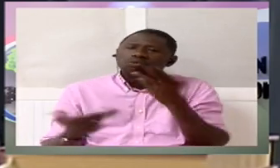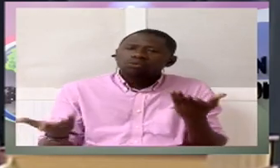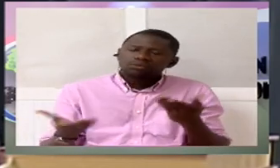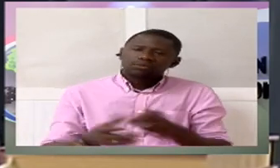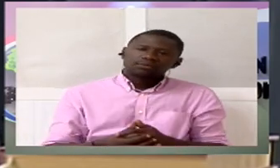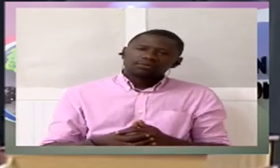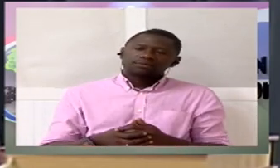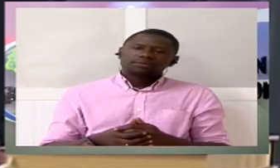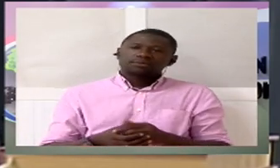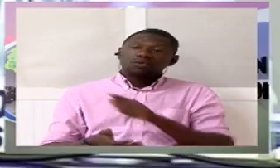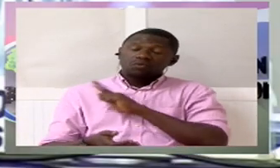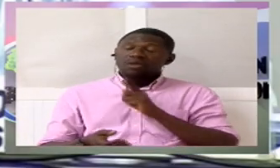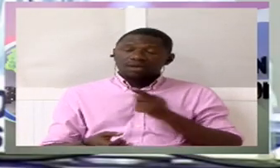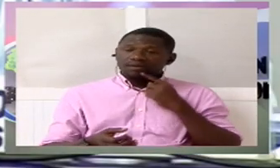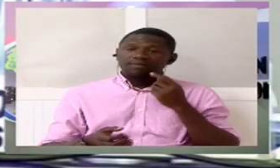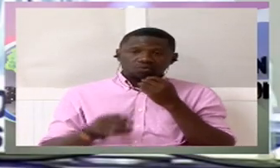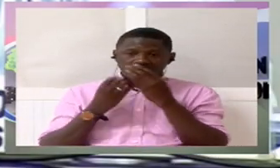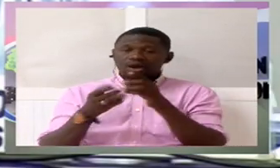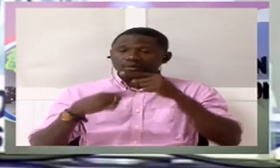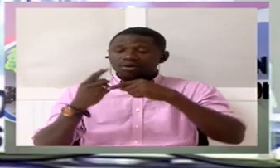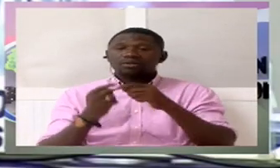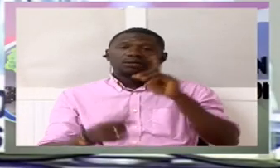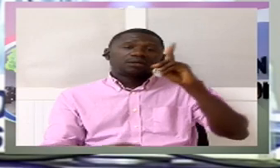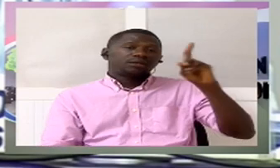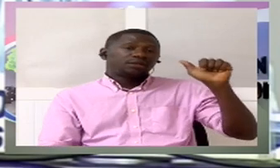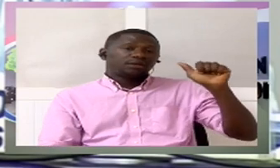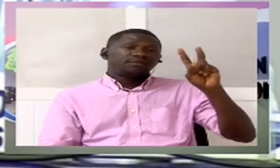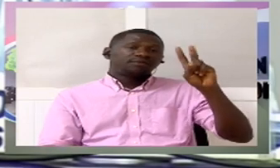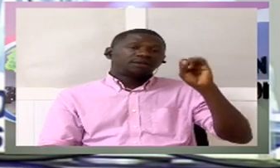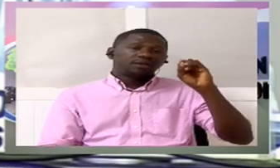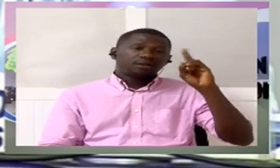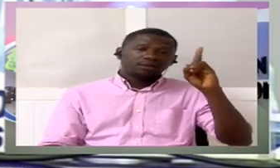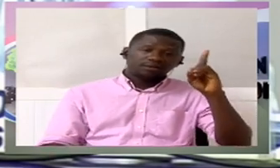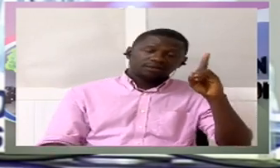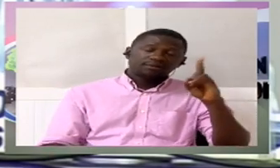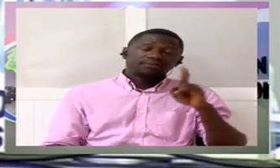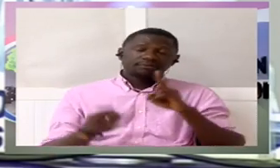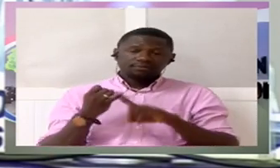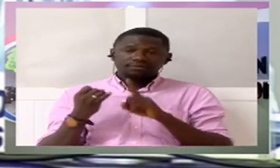We have established David. David fangola ko ngaw lankena male wolonta.